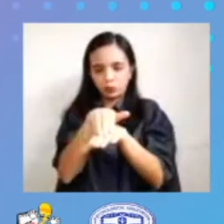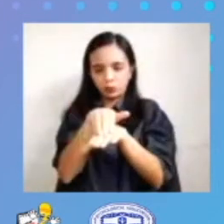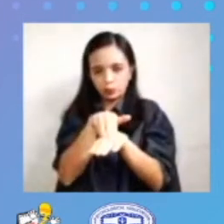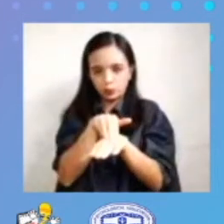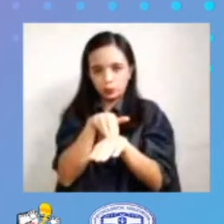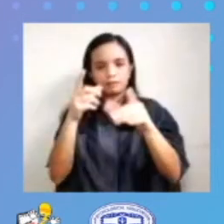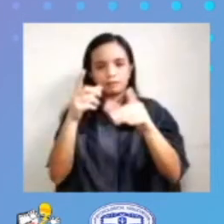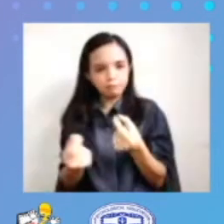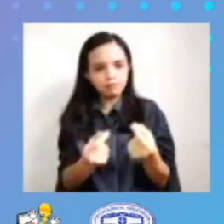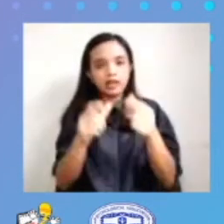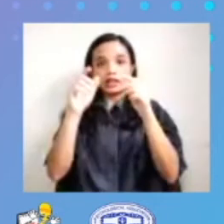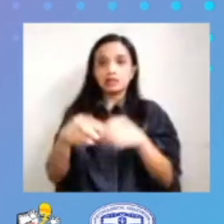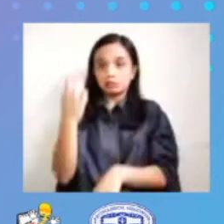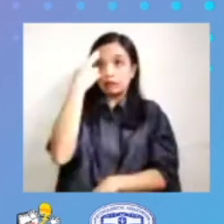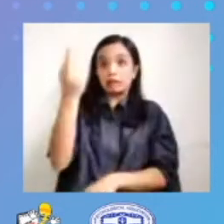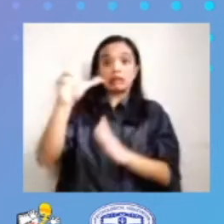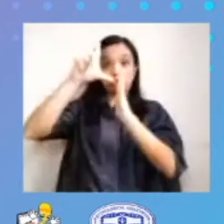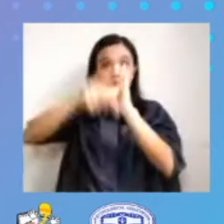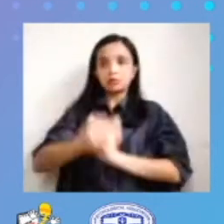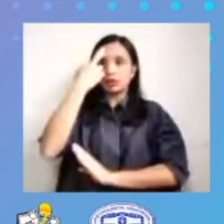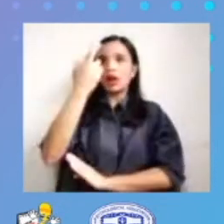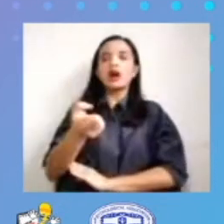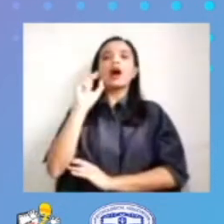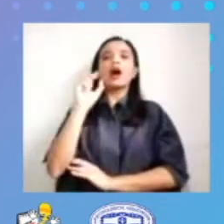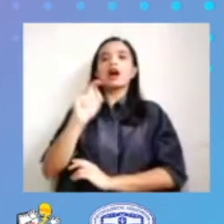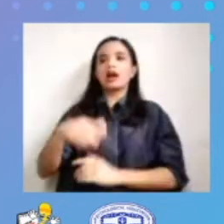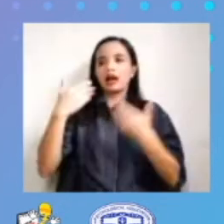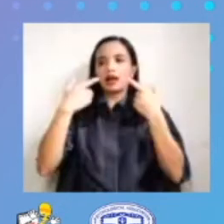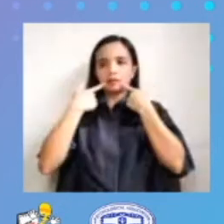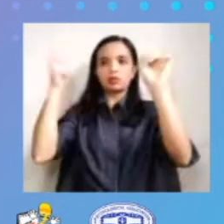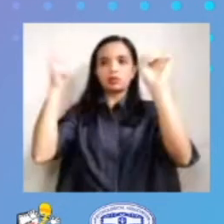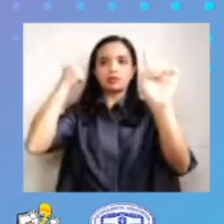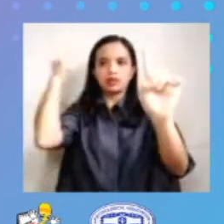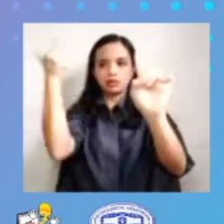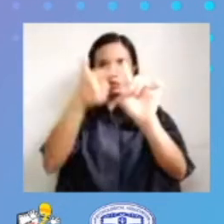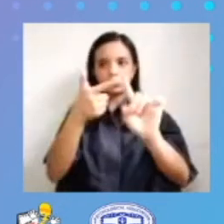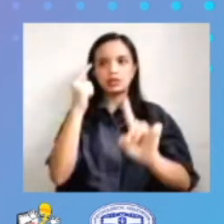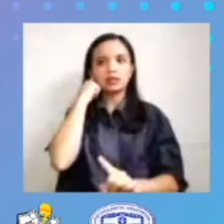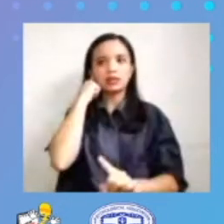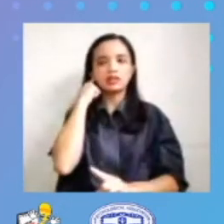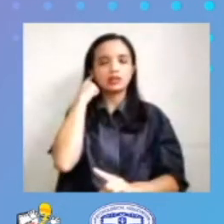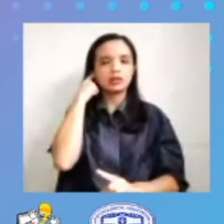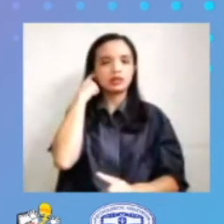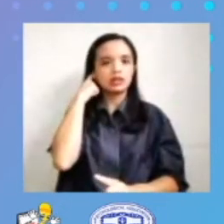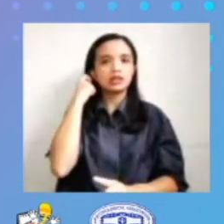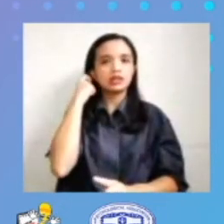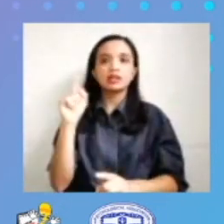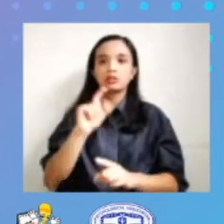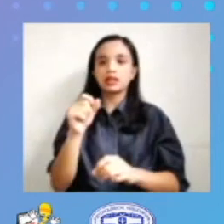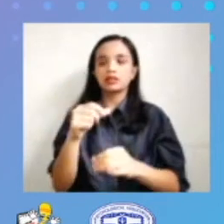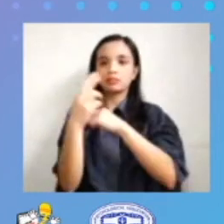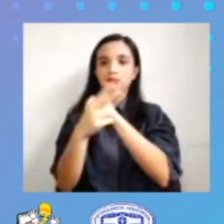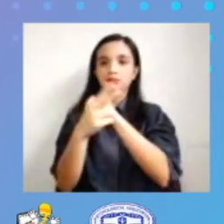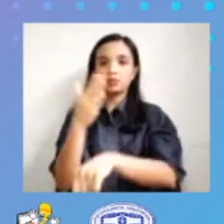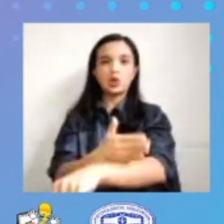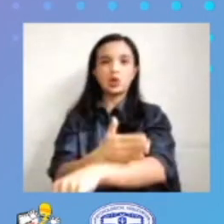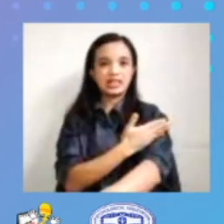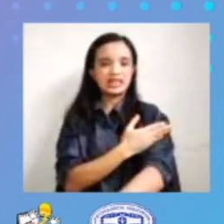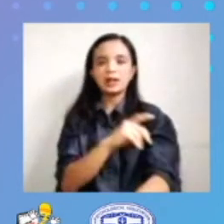it. Now we start step by step. Each person has their own fitness level, and you cannot get to the level of